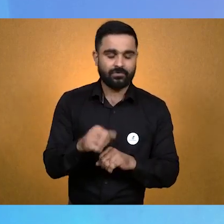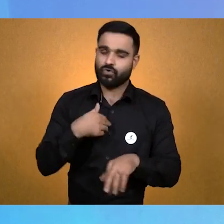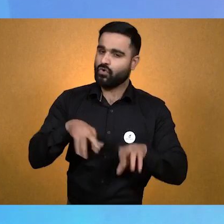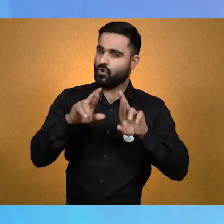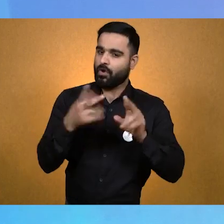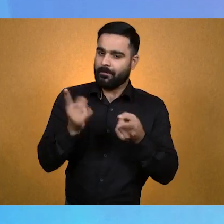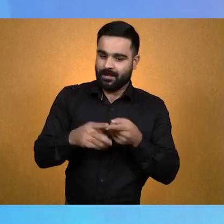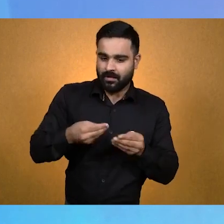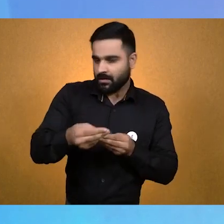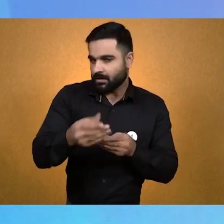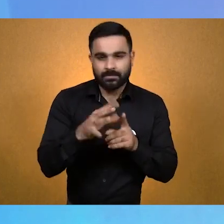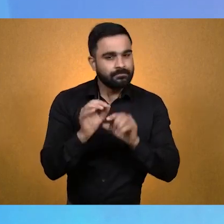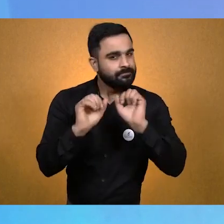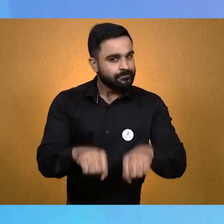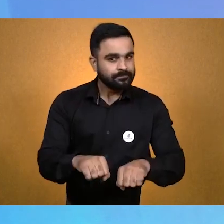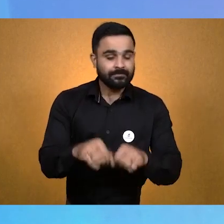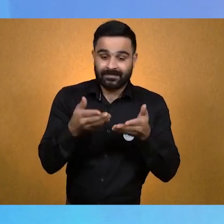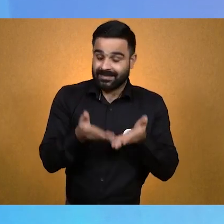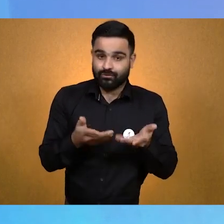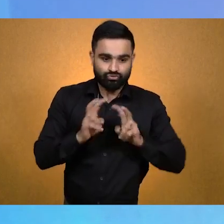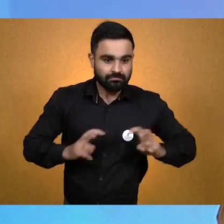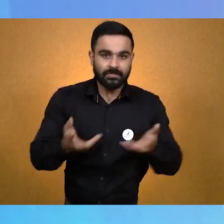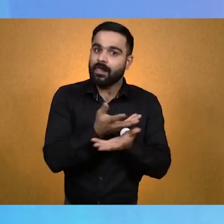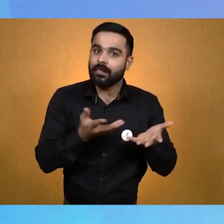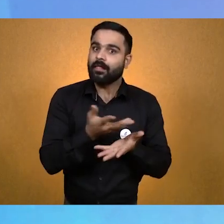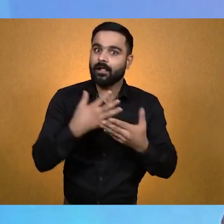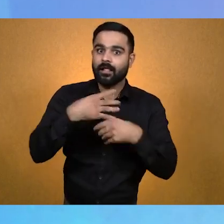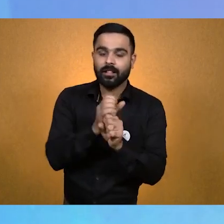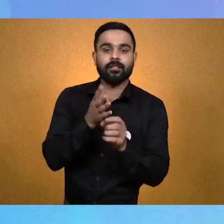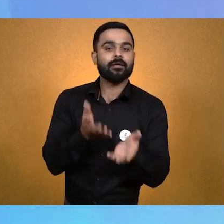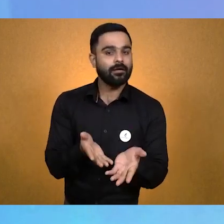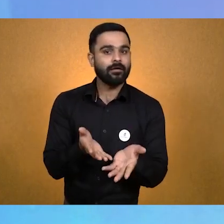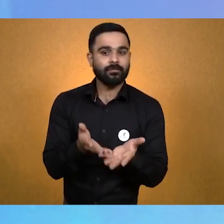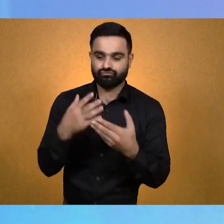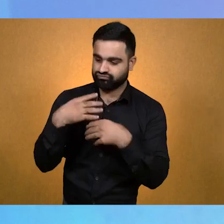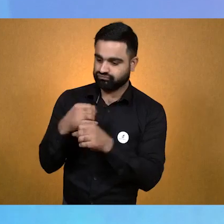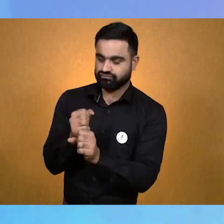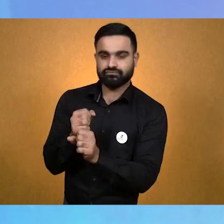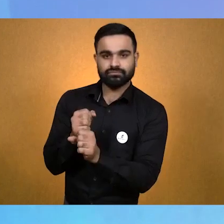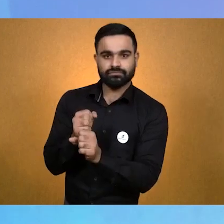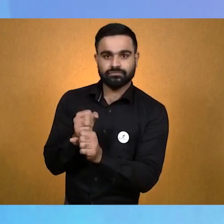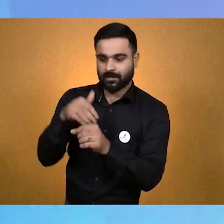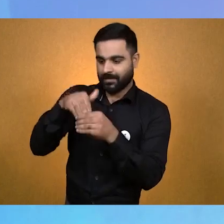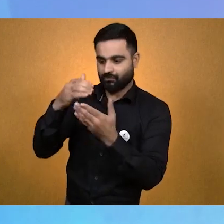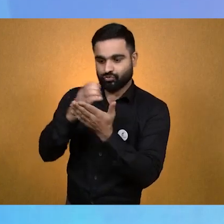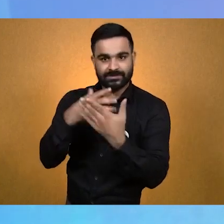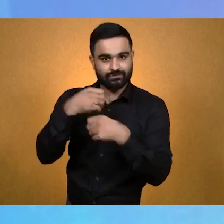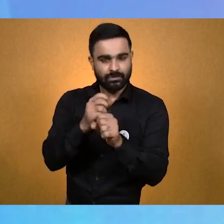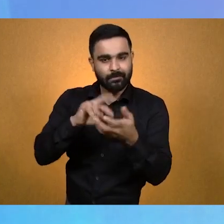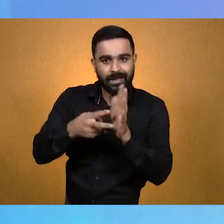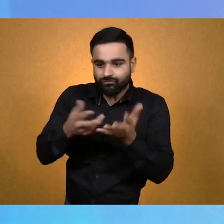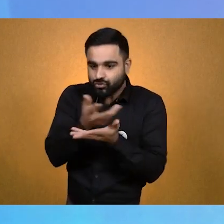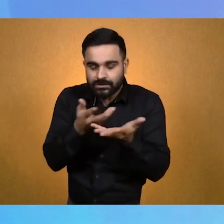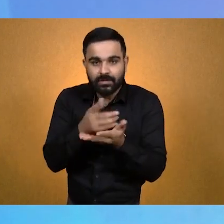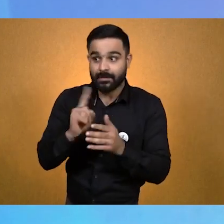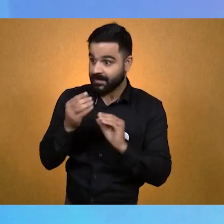sure it will happen in due course because, you know, here we are sitting here and, you know, creating and generating content.